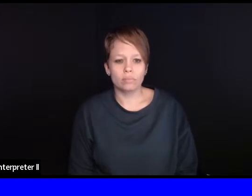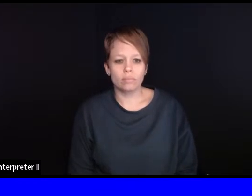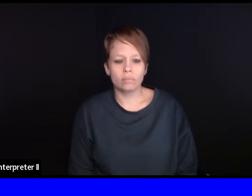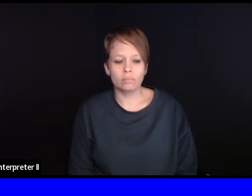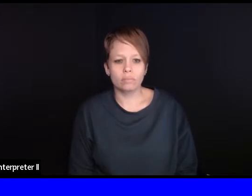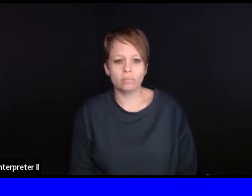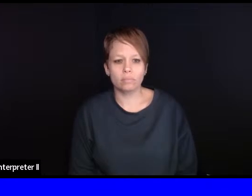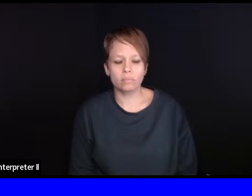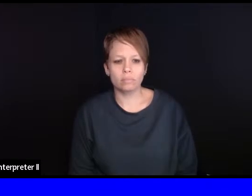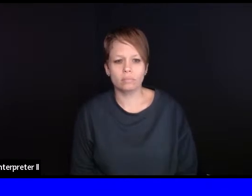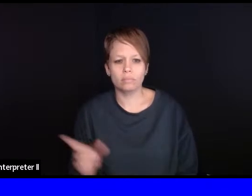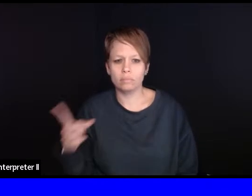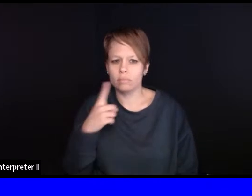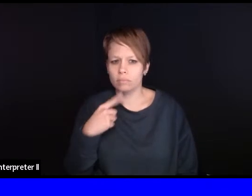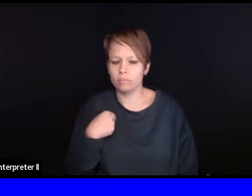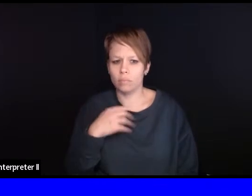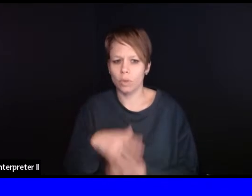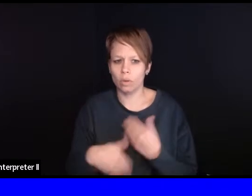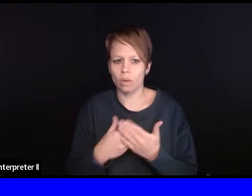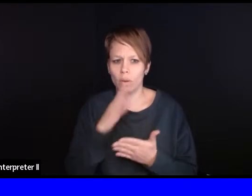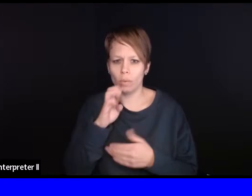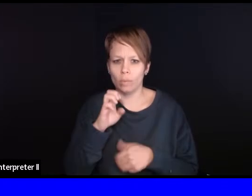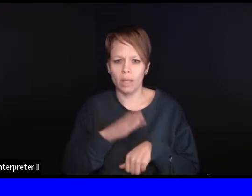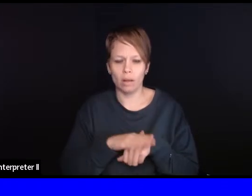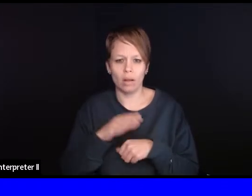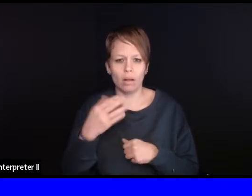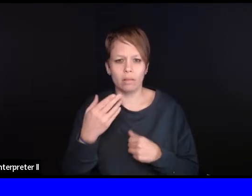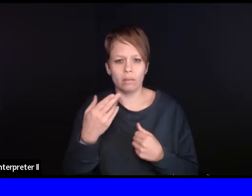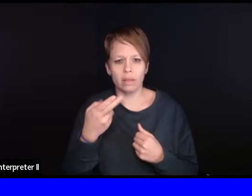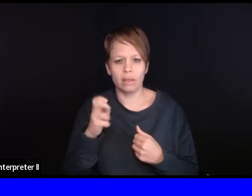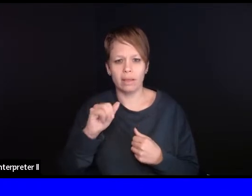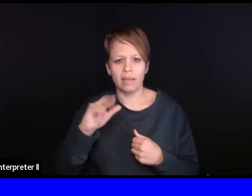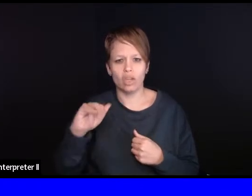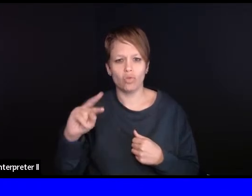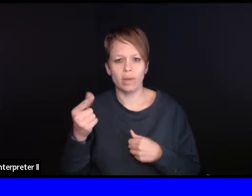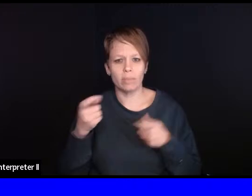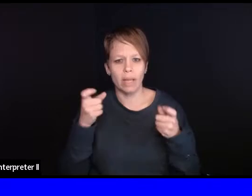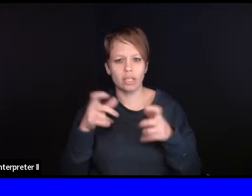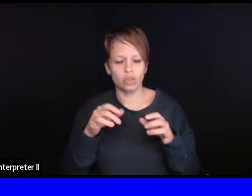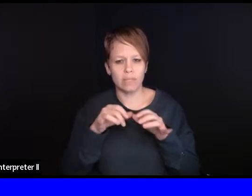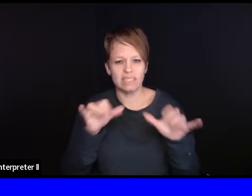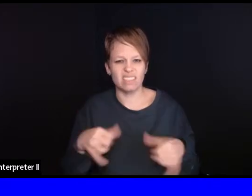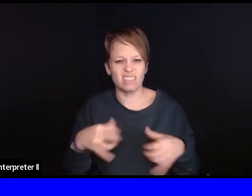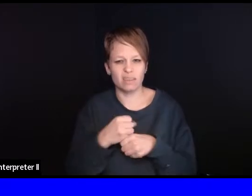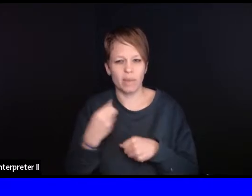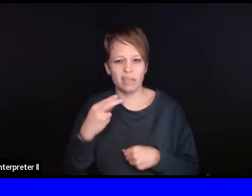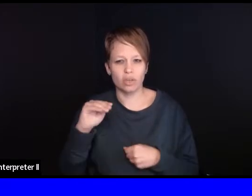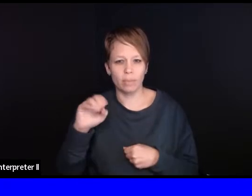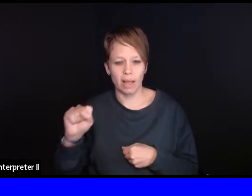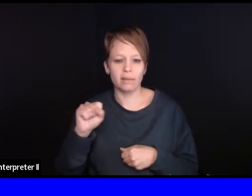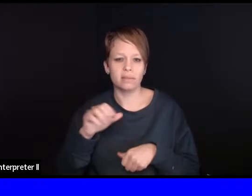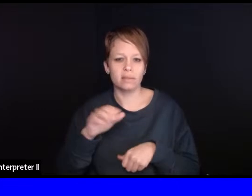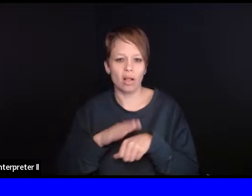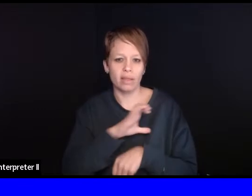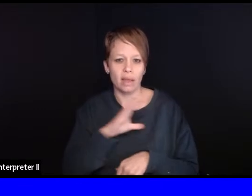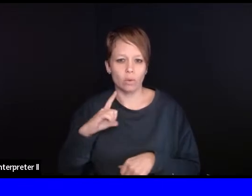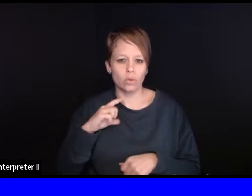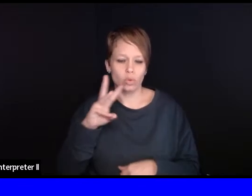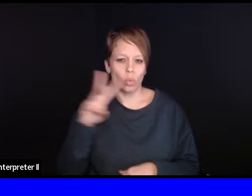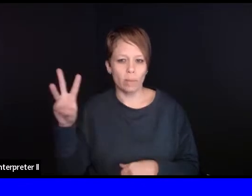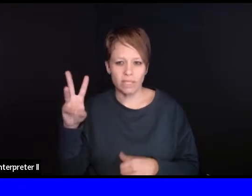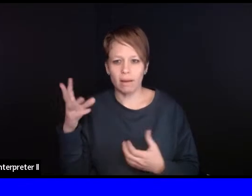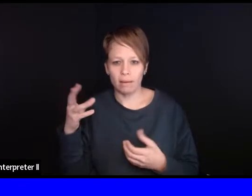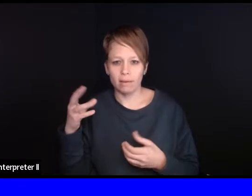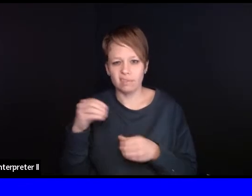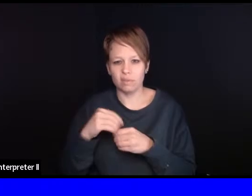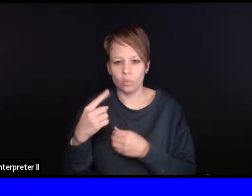I'm being told this will all be on the hearing management system, HMS, on the council's website within the week. So the public